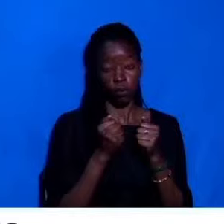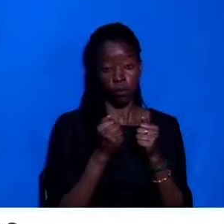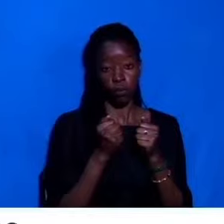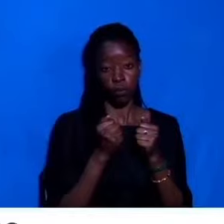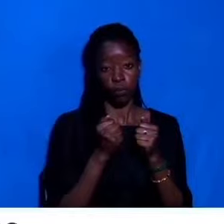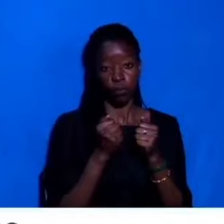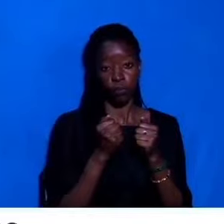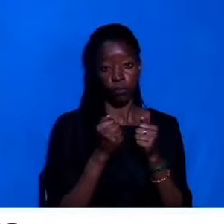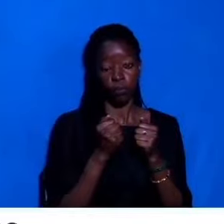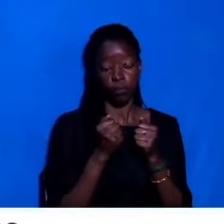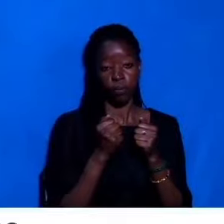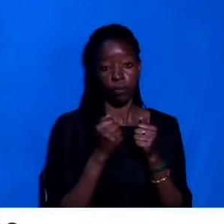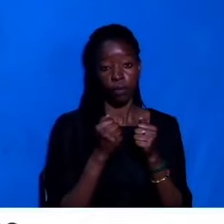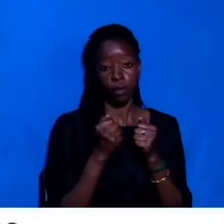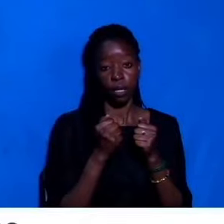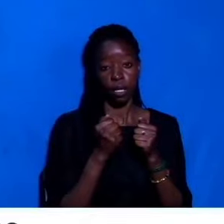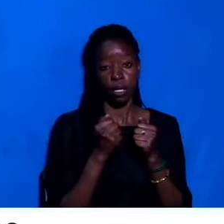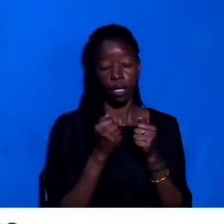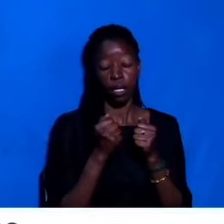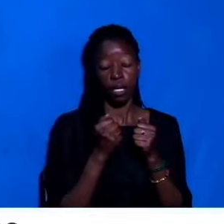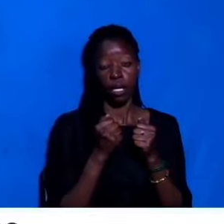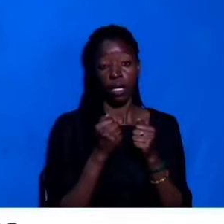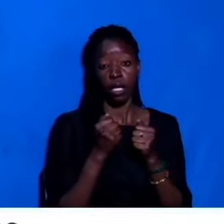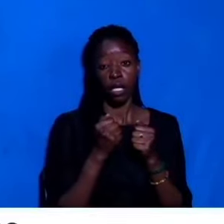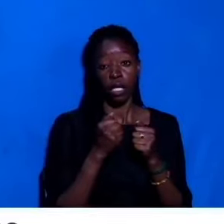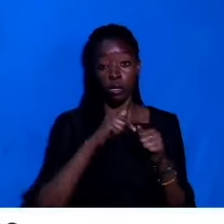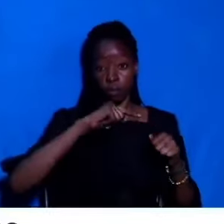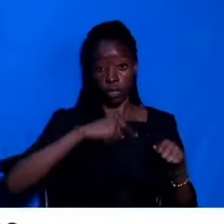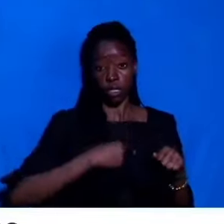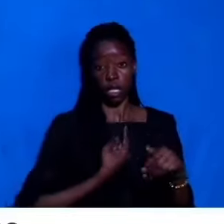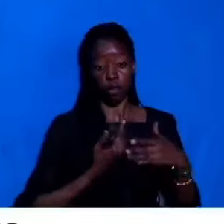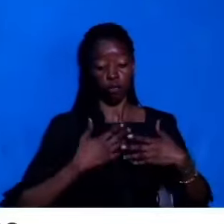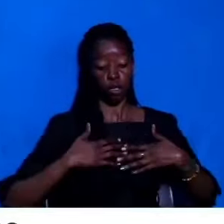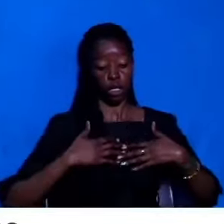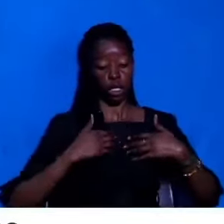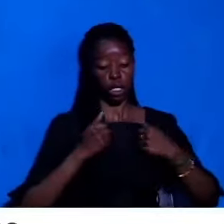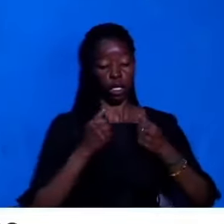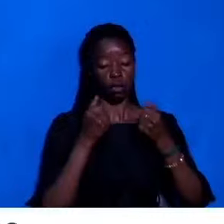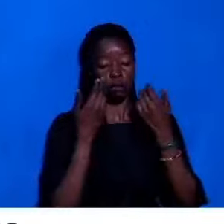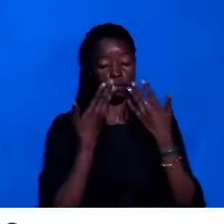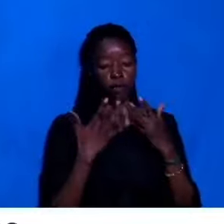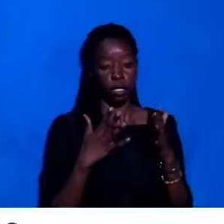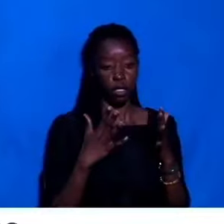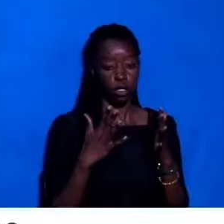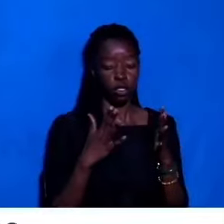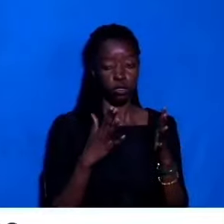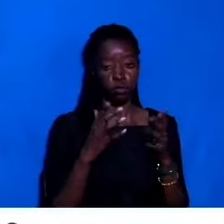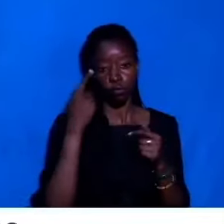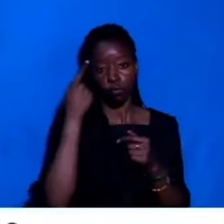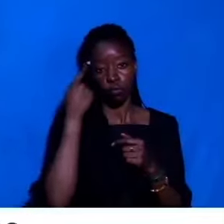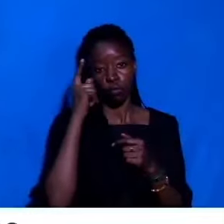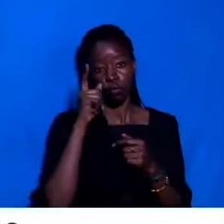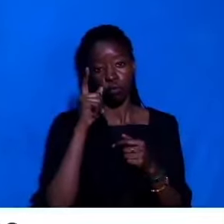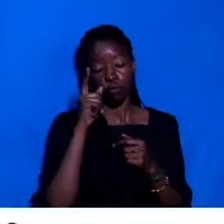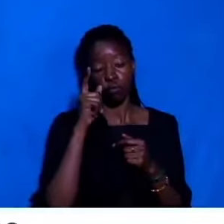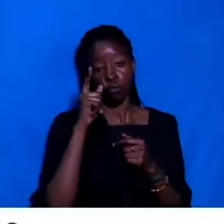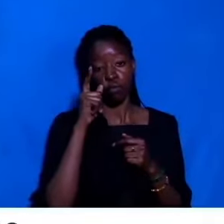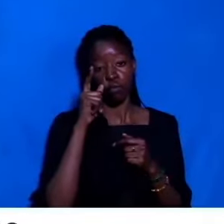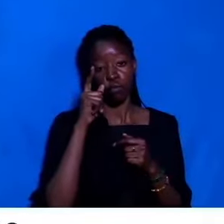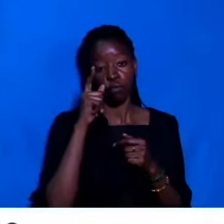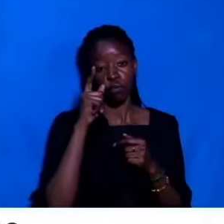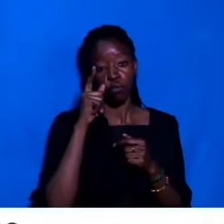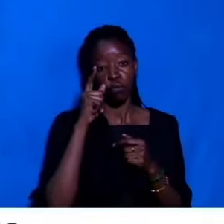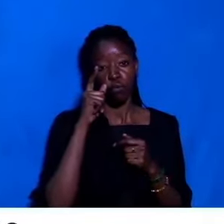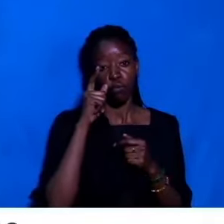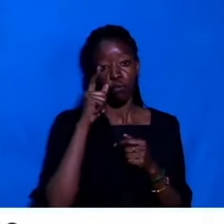leprosy on earth. It is him who was healed. For him, God's mercies had been